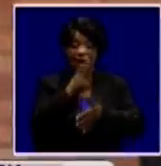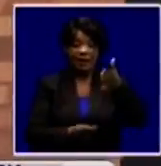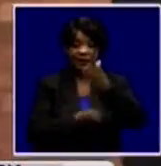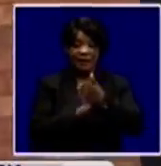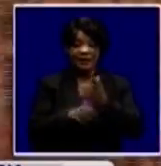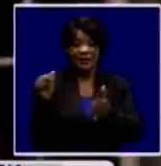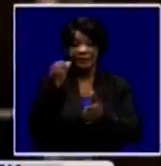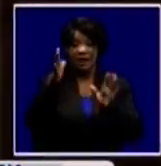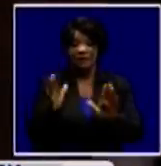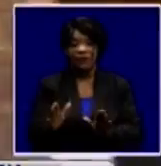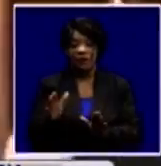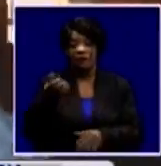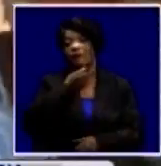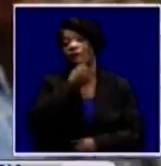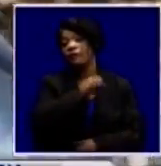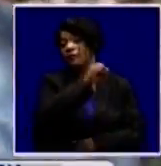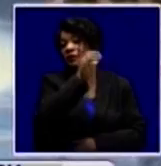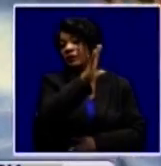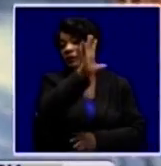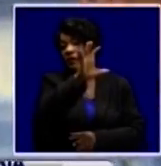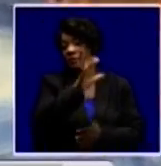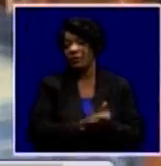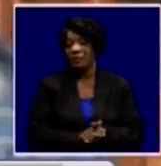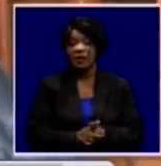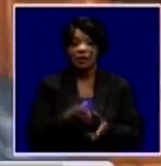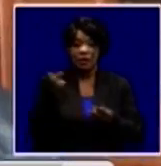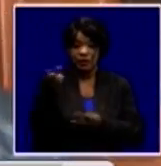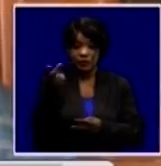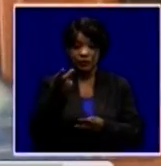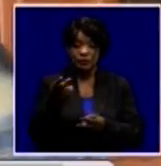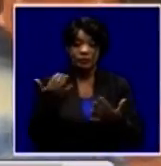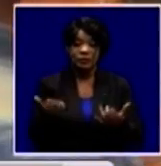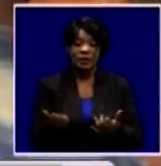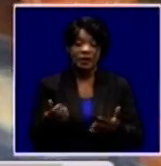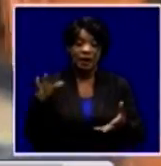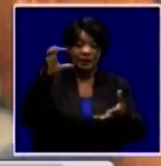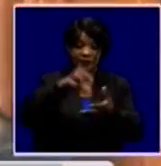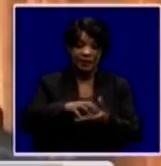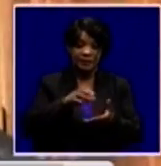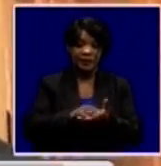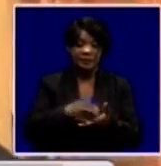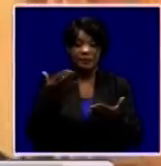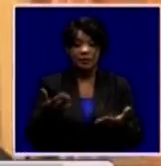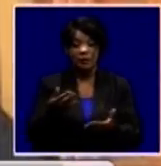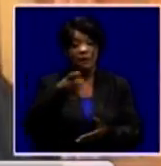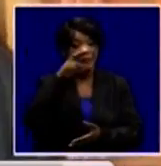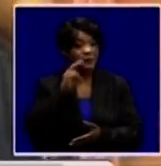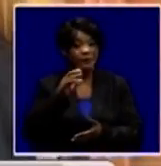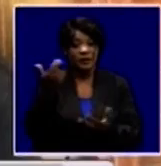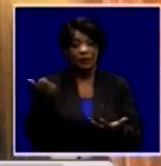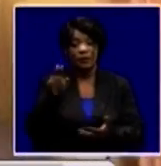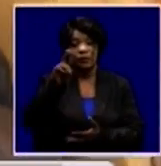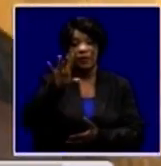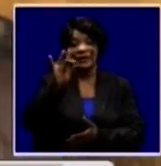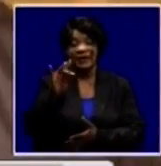Chililabombwe. The two are accused of having used pistols to attack a truck driver, Rajab Bashid Magwira, on 28 August